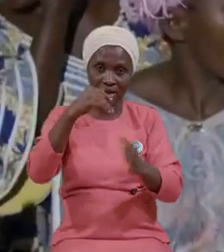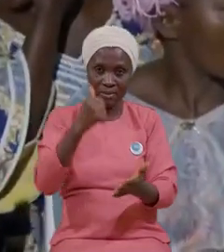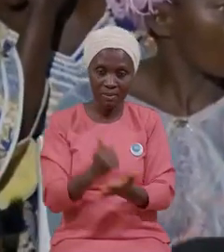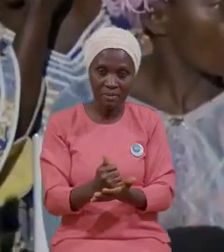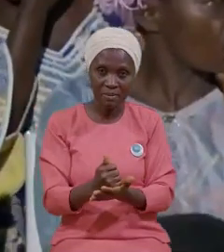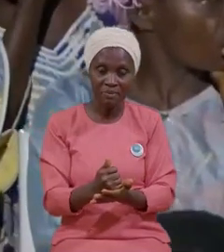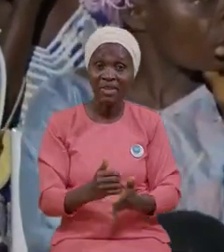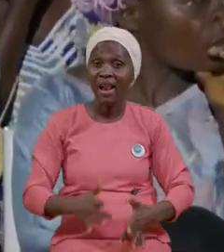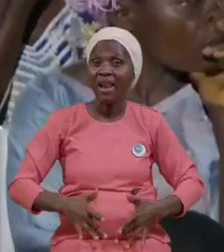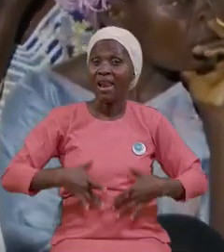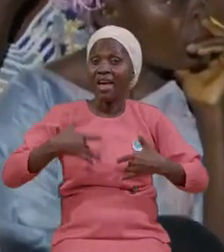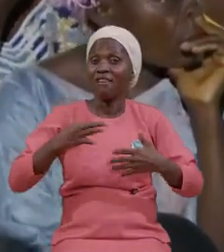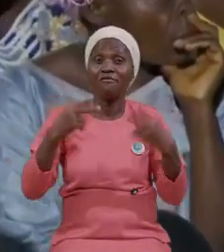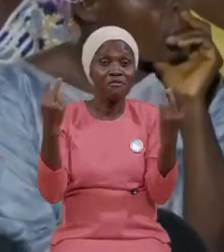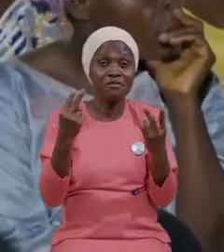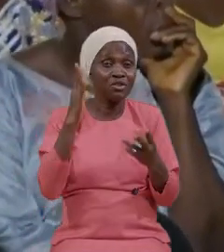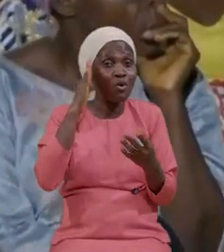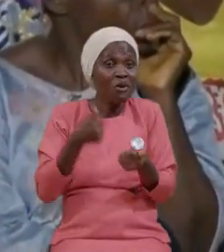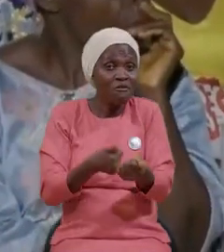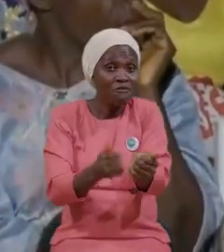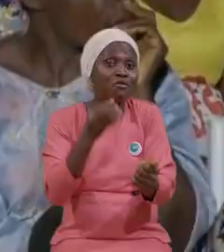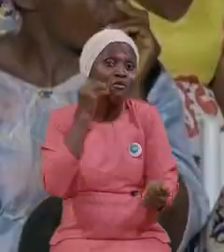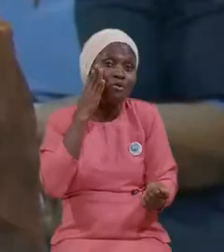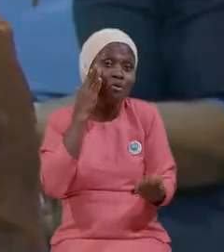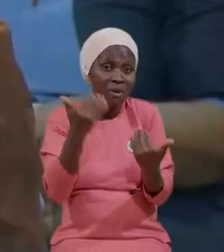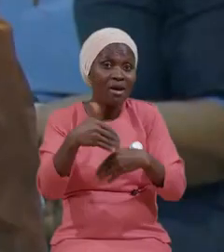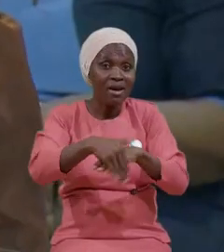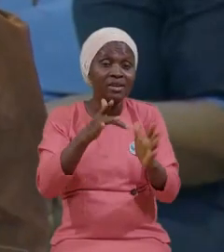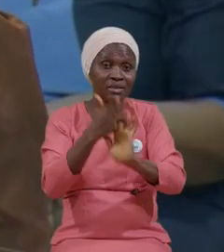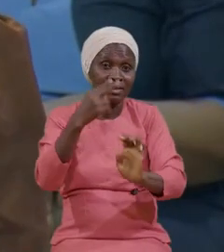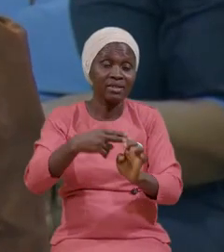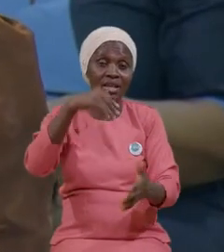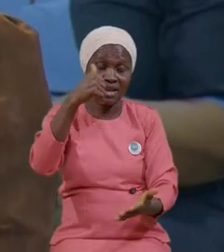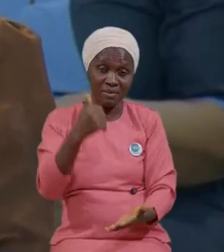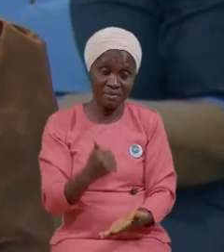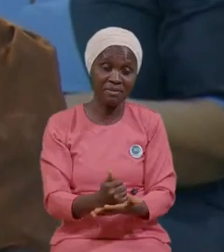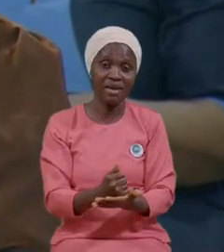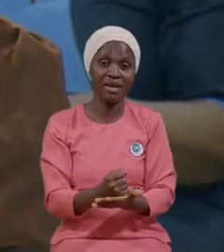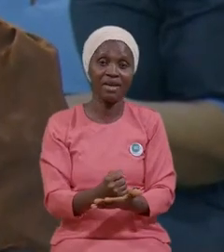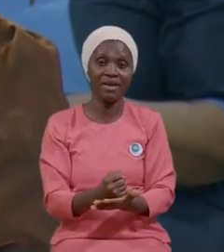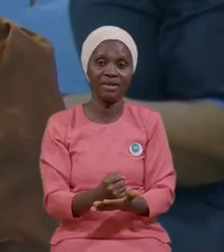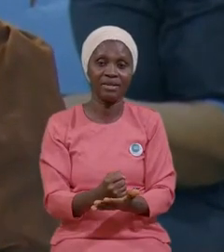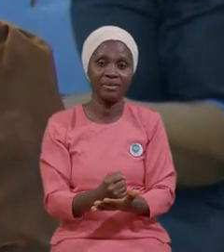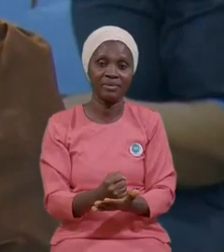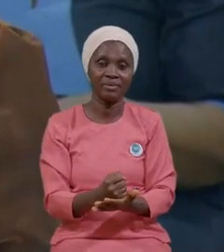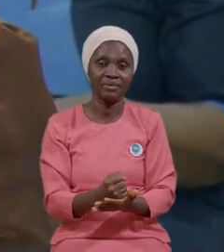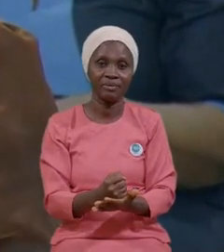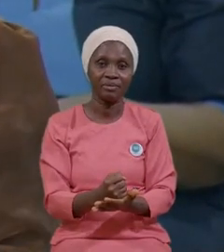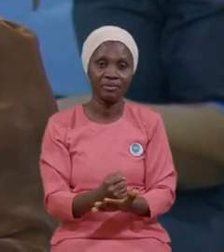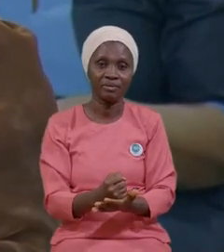Life of victory will follow you home tonight in Jesus' name.